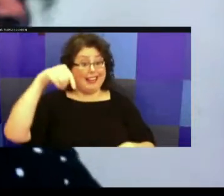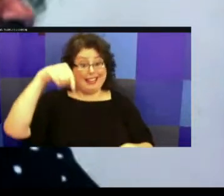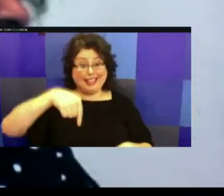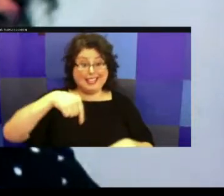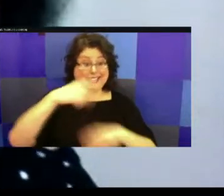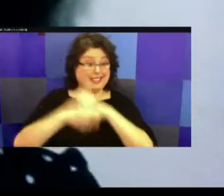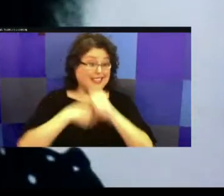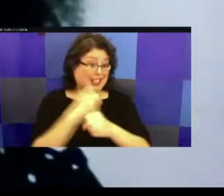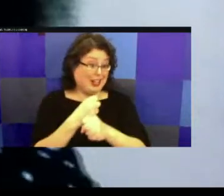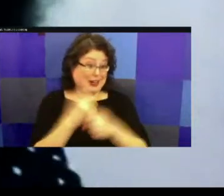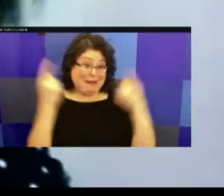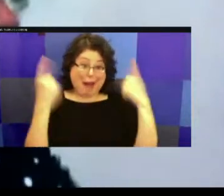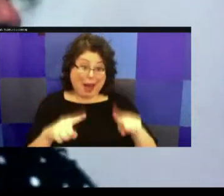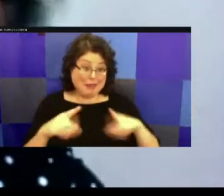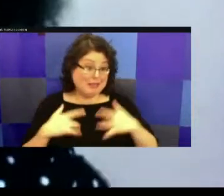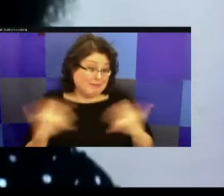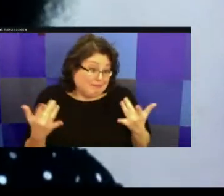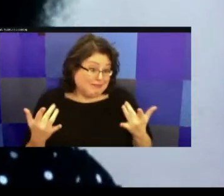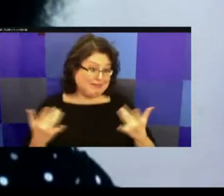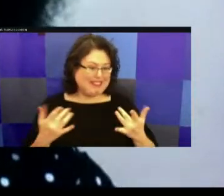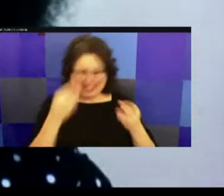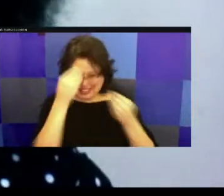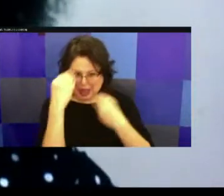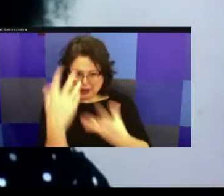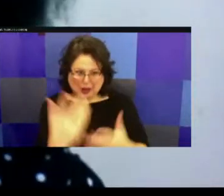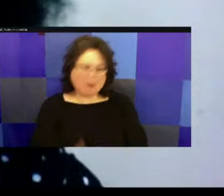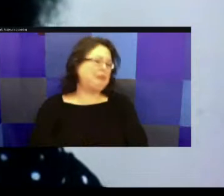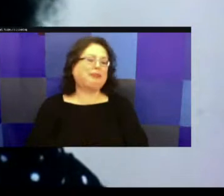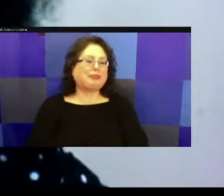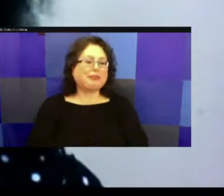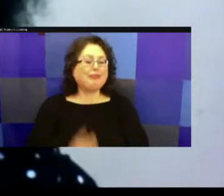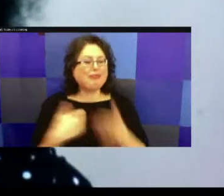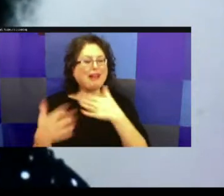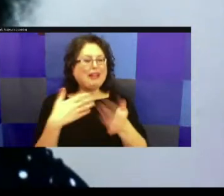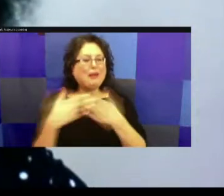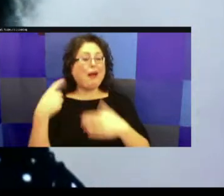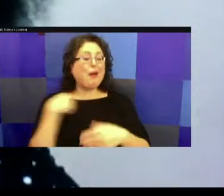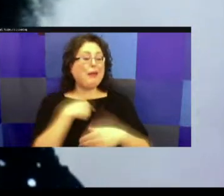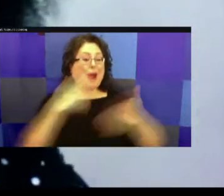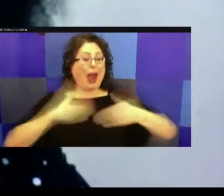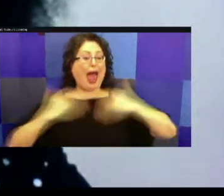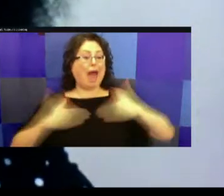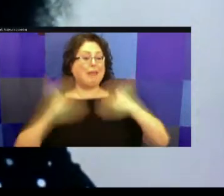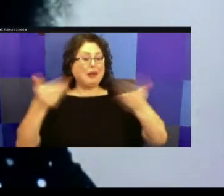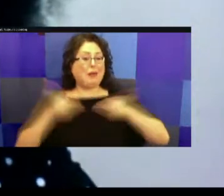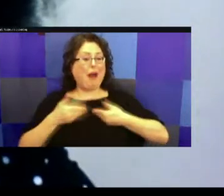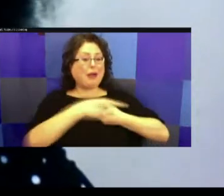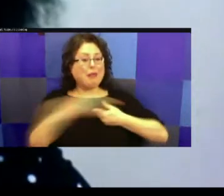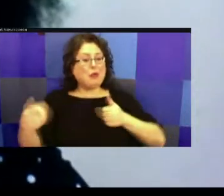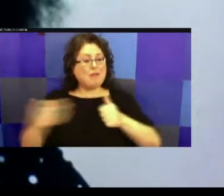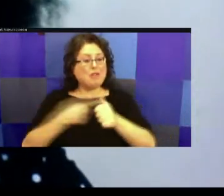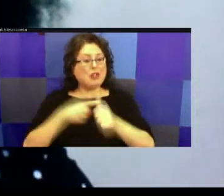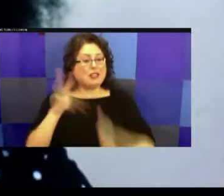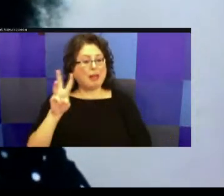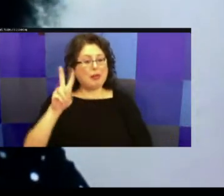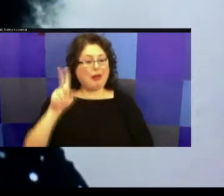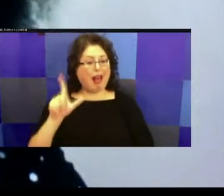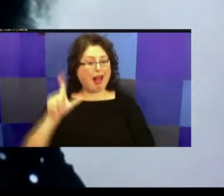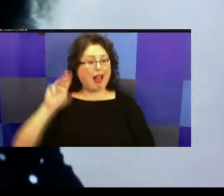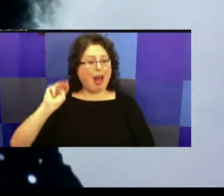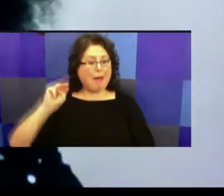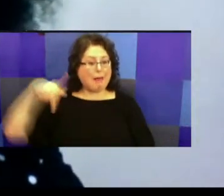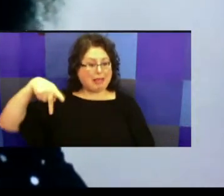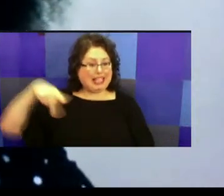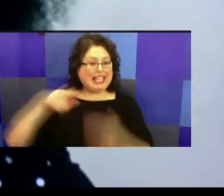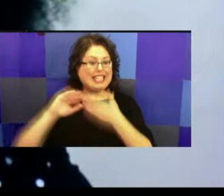up. And so anyway, we are so happy to welcome you to our first WLMP Town Hall. A lot